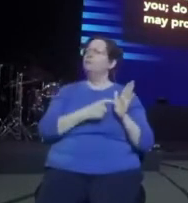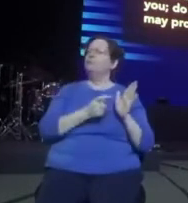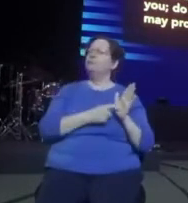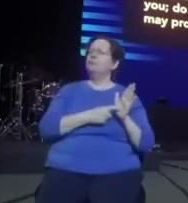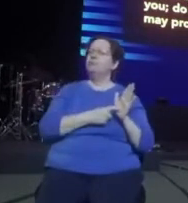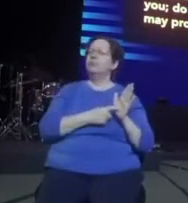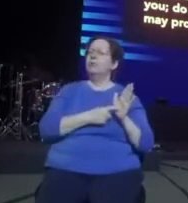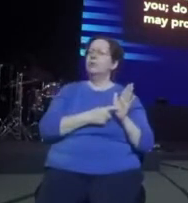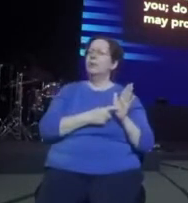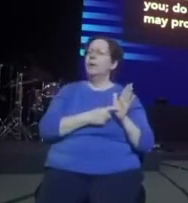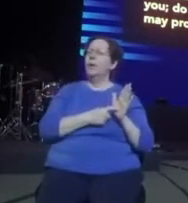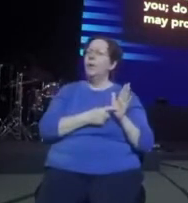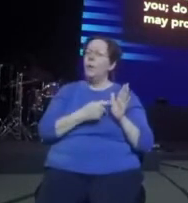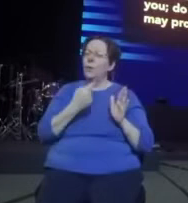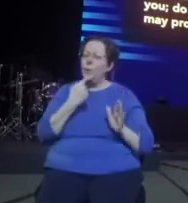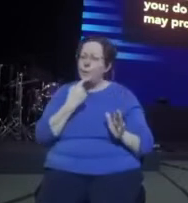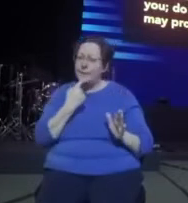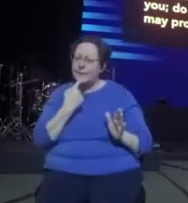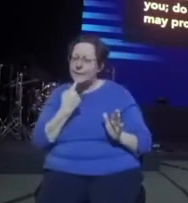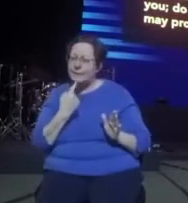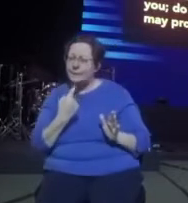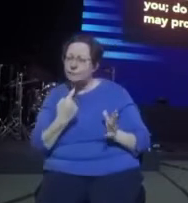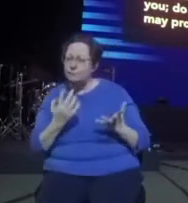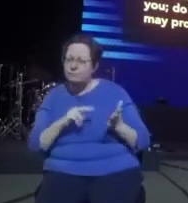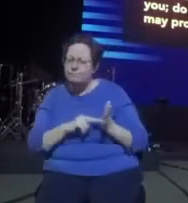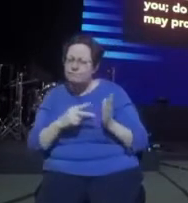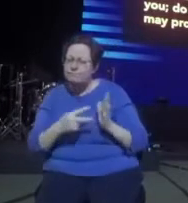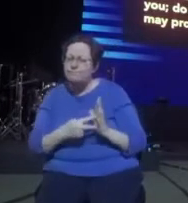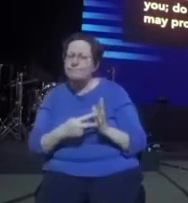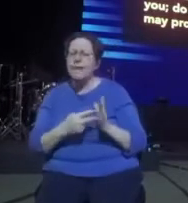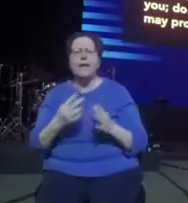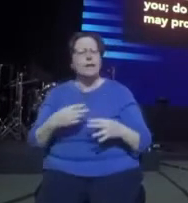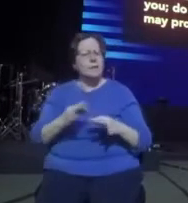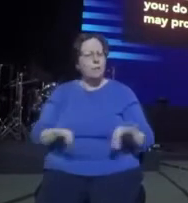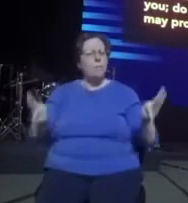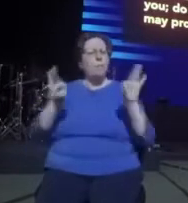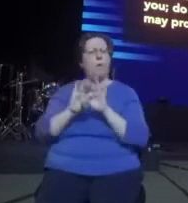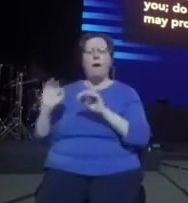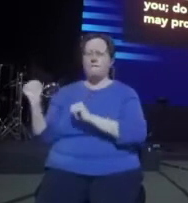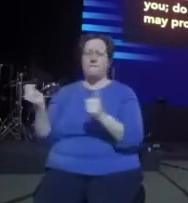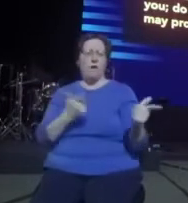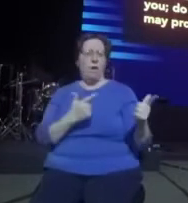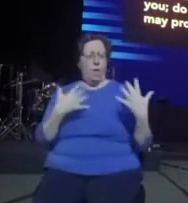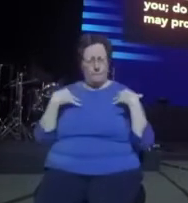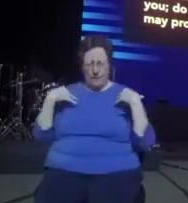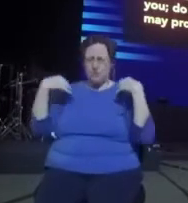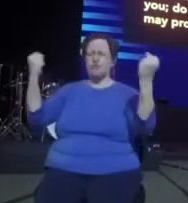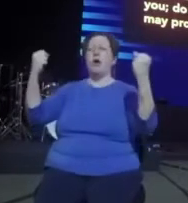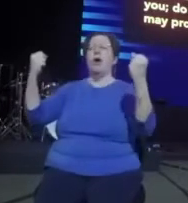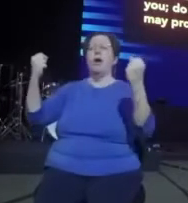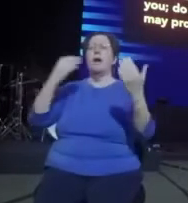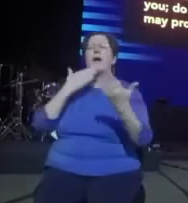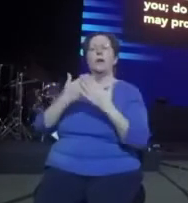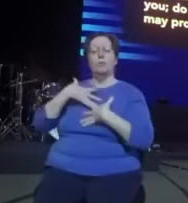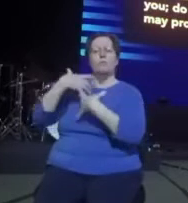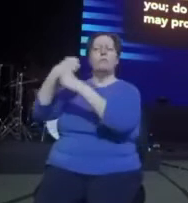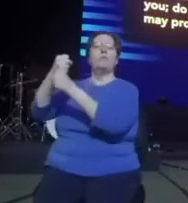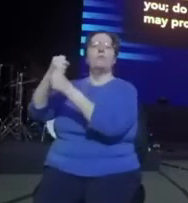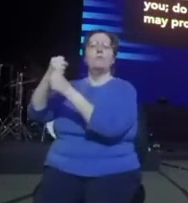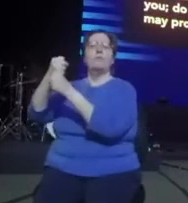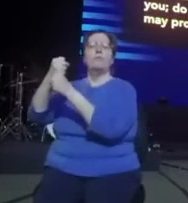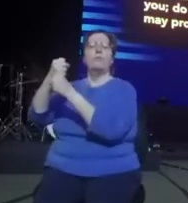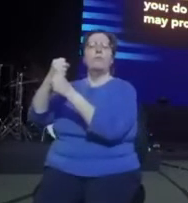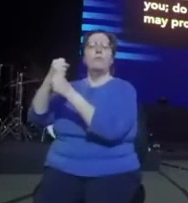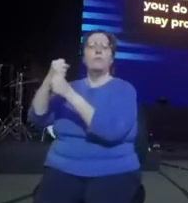that what he is saying there is so important for all of us. Be strong and of good courage. Now